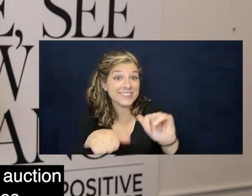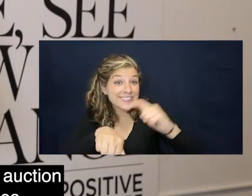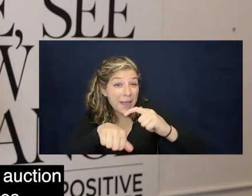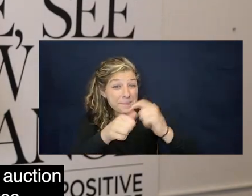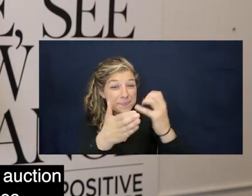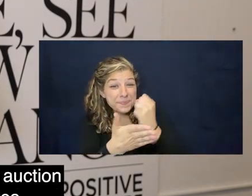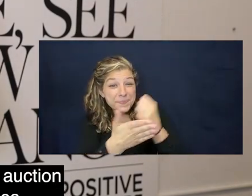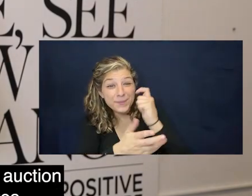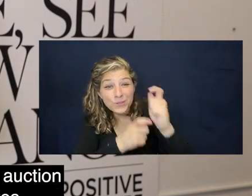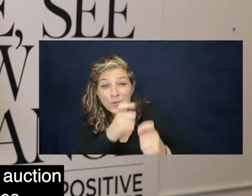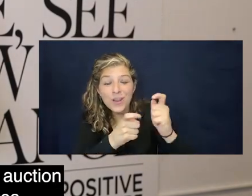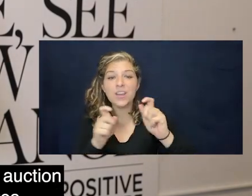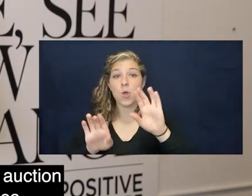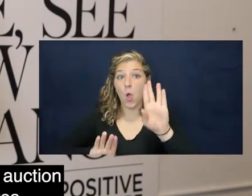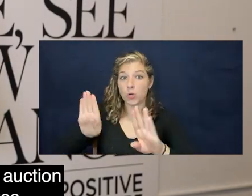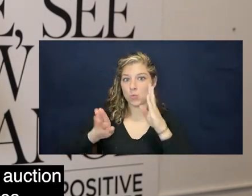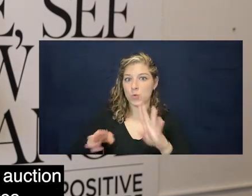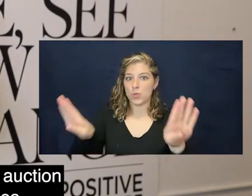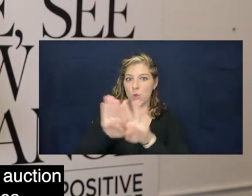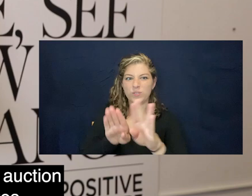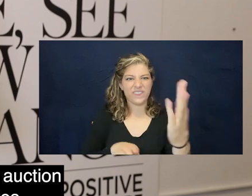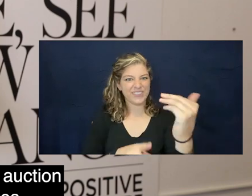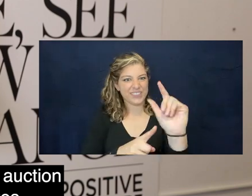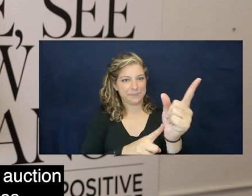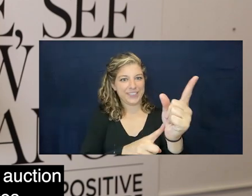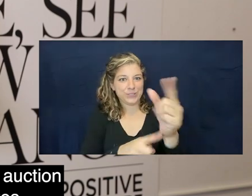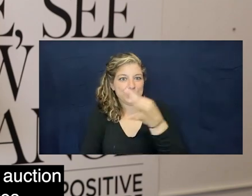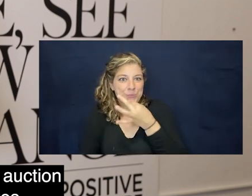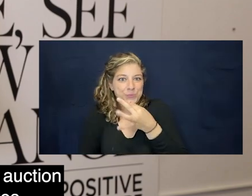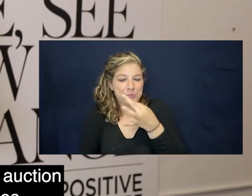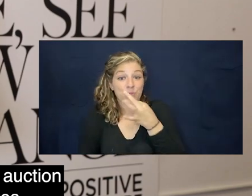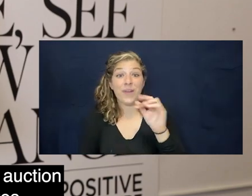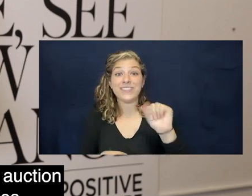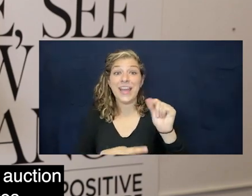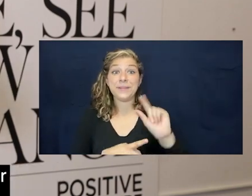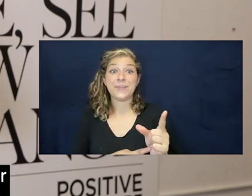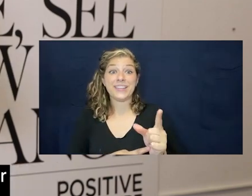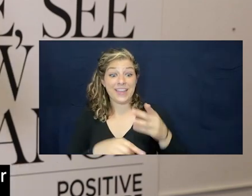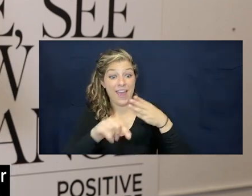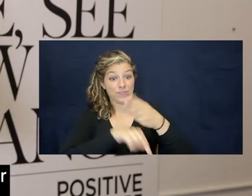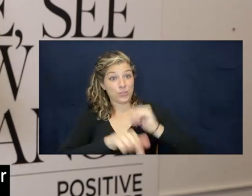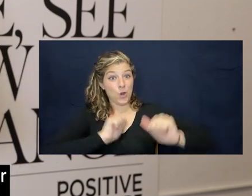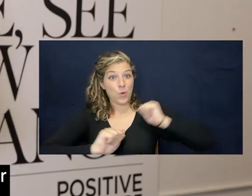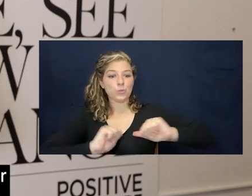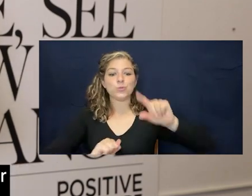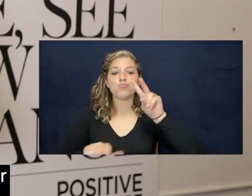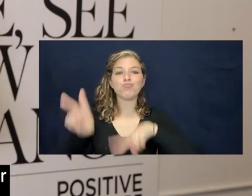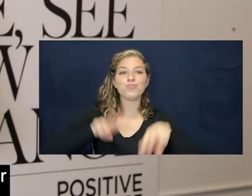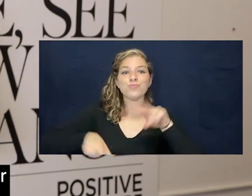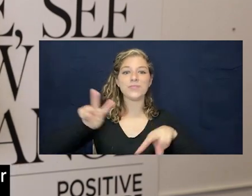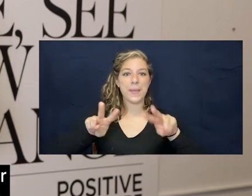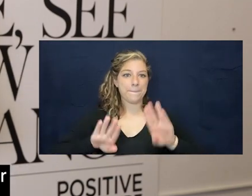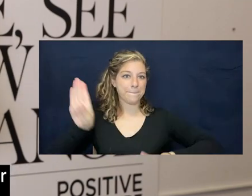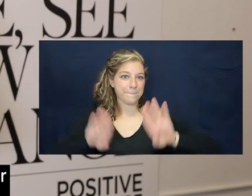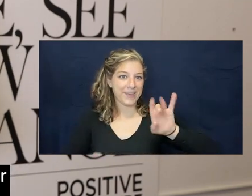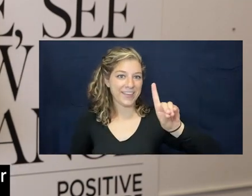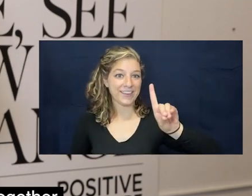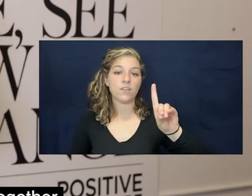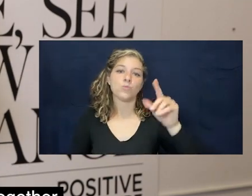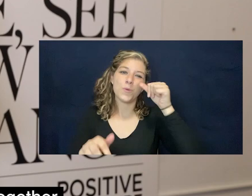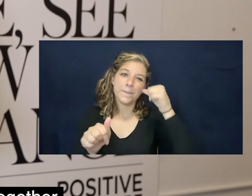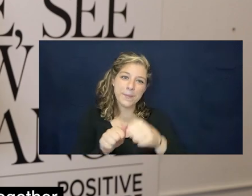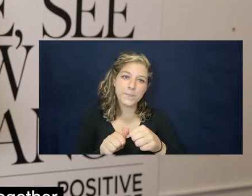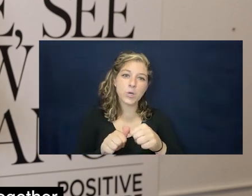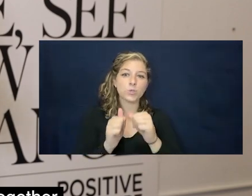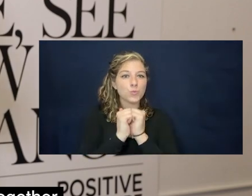support. There's still time to donate, and our auction items will close in just 15 minutes. So you have 10 minutes after the show to check them out